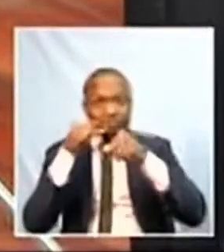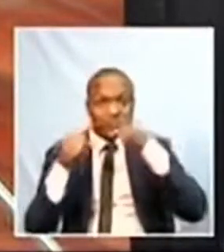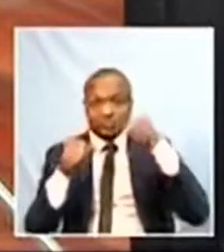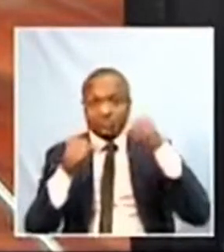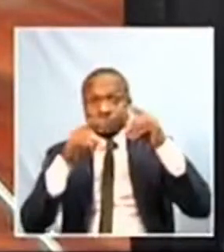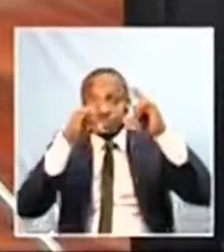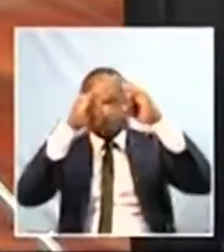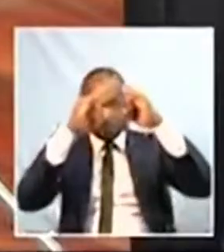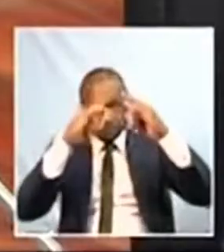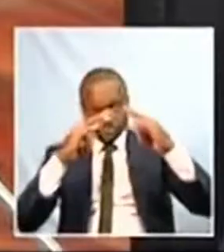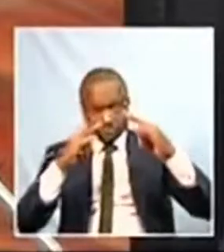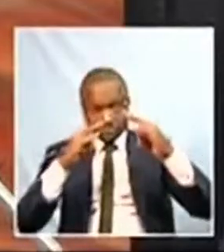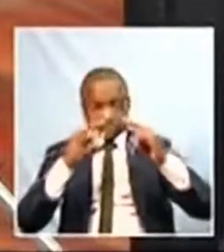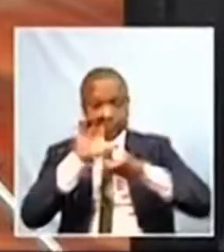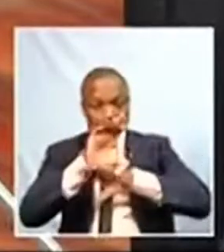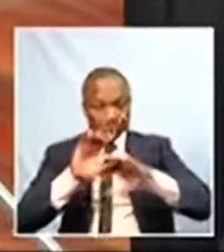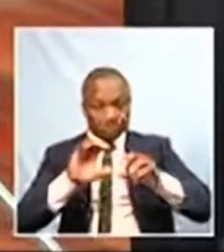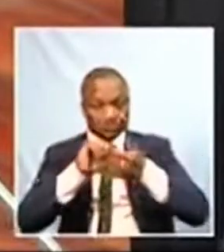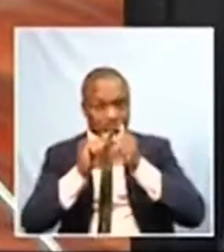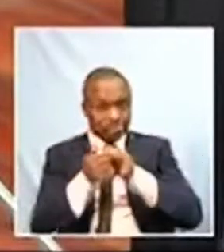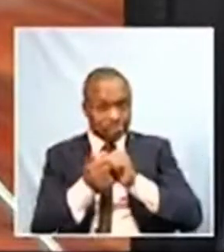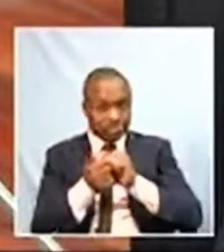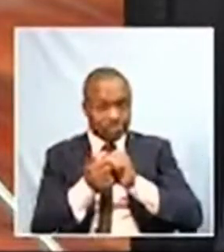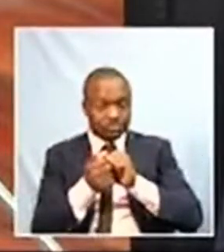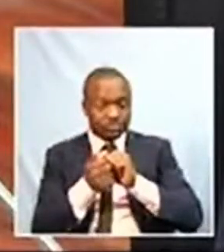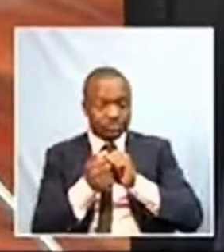shed. The cause of the query